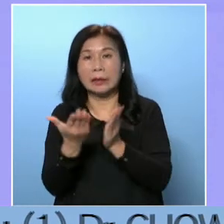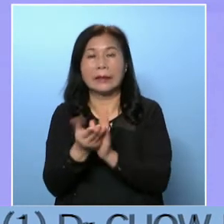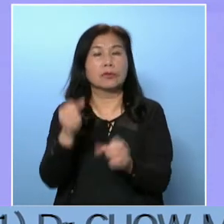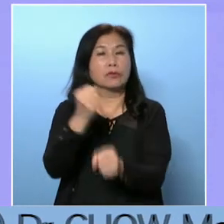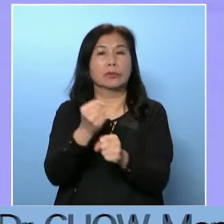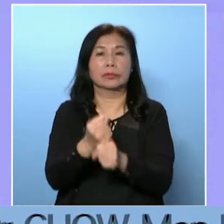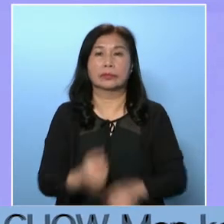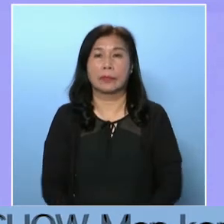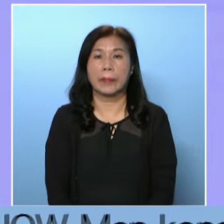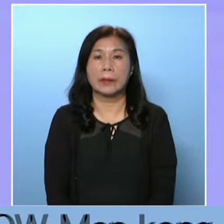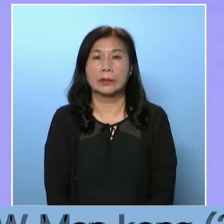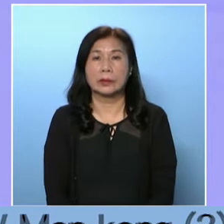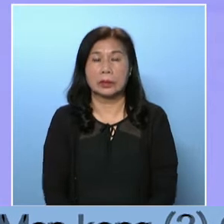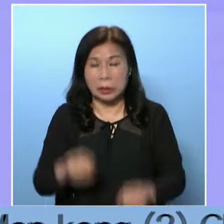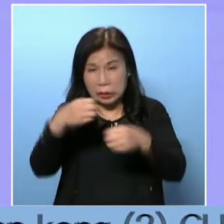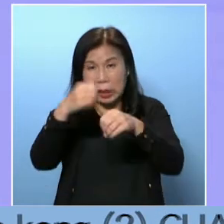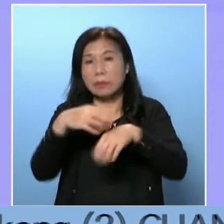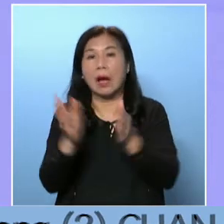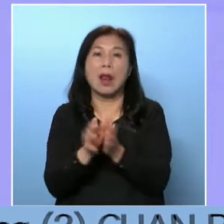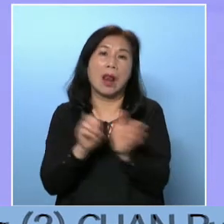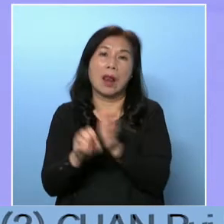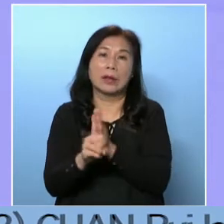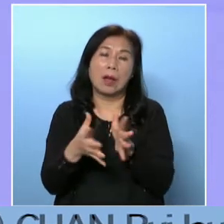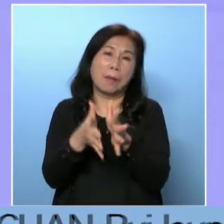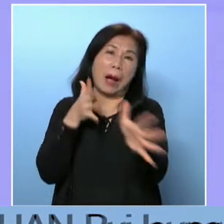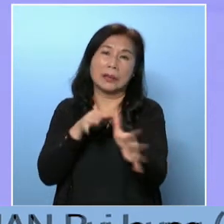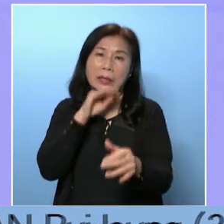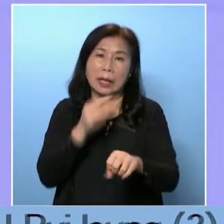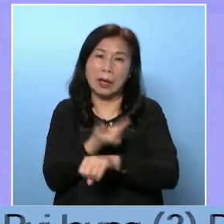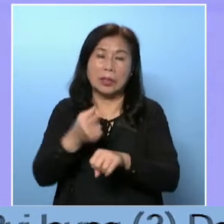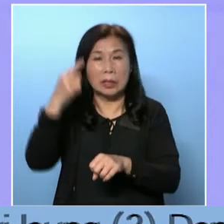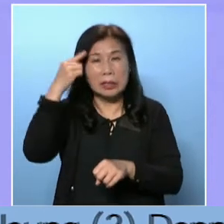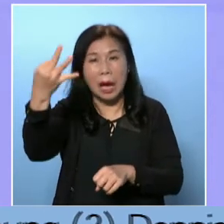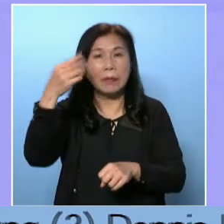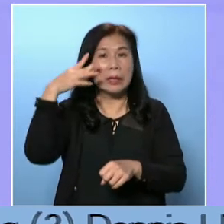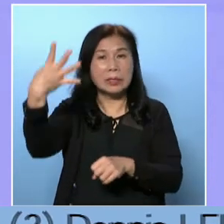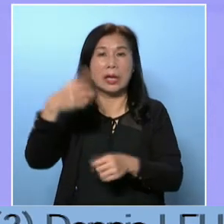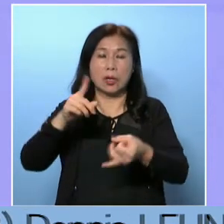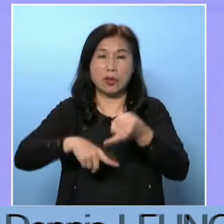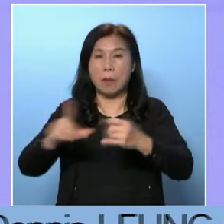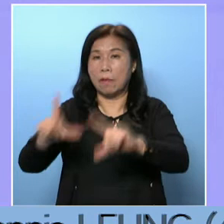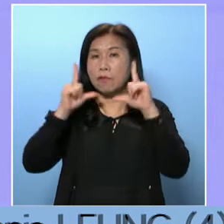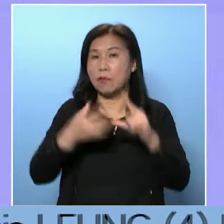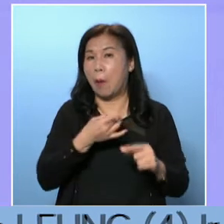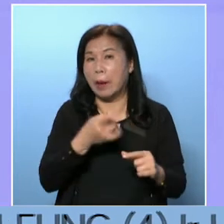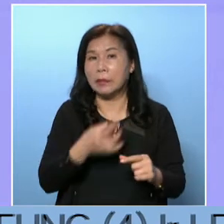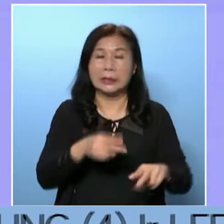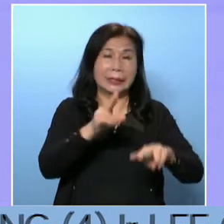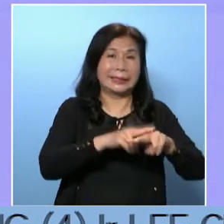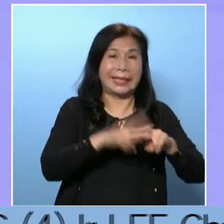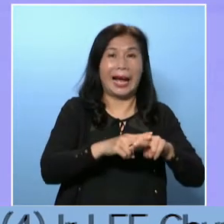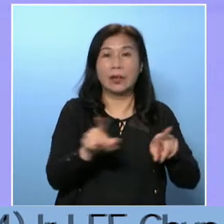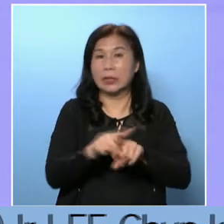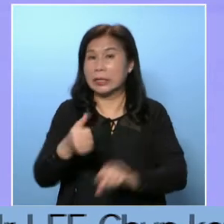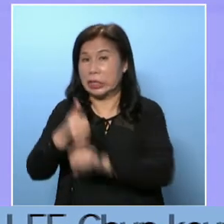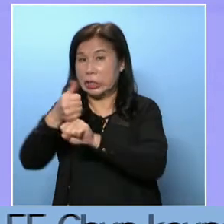volunteer groups and outreach teams to provide help. In terms of help, people have to wait a few days for the